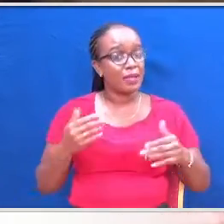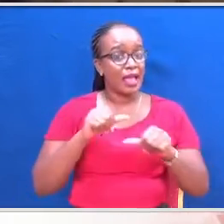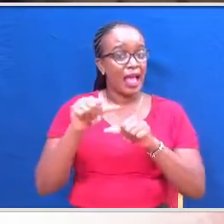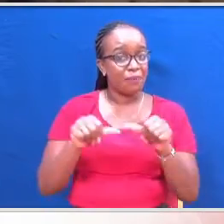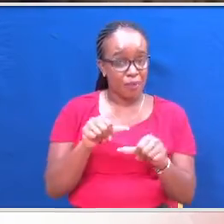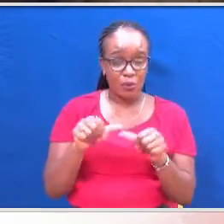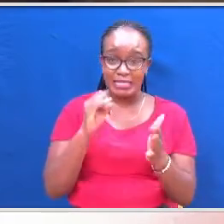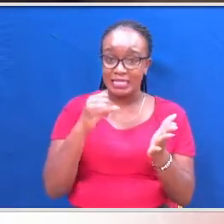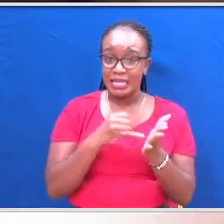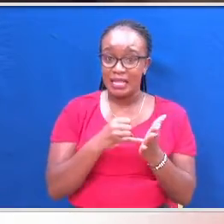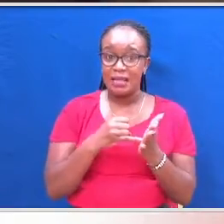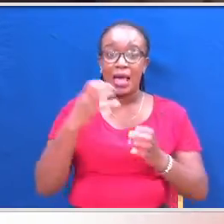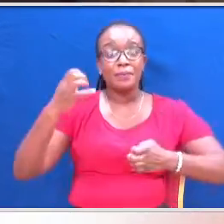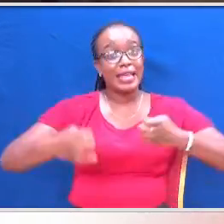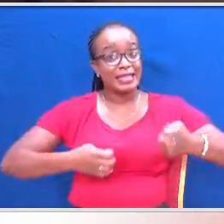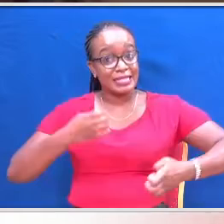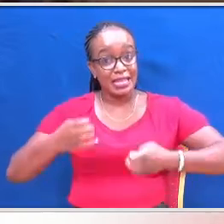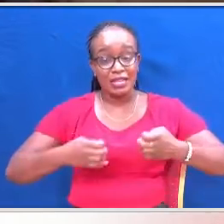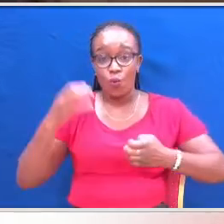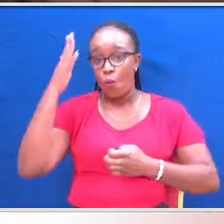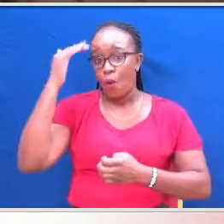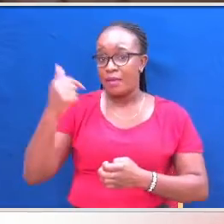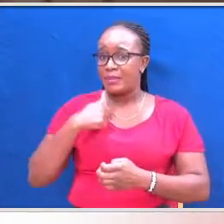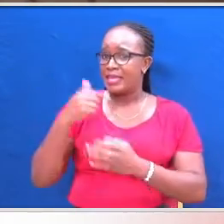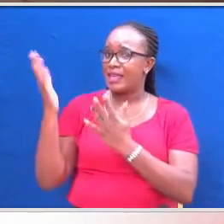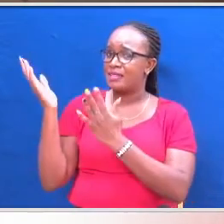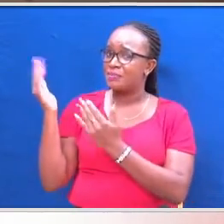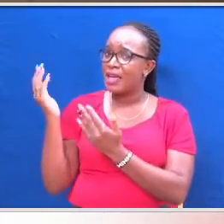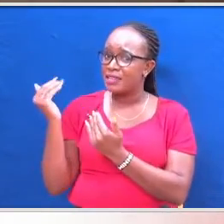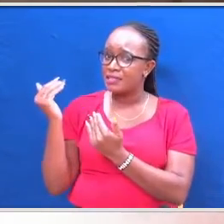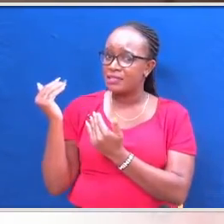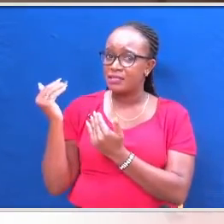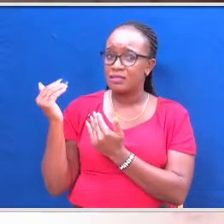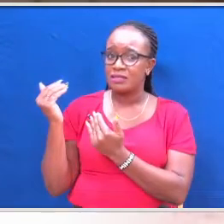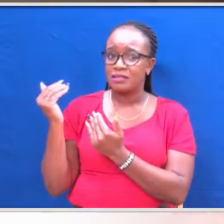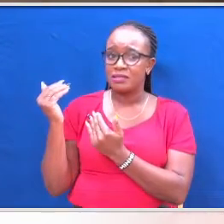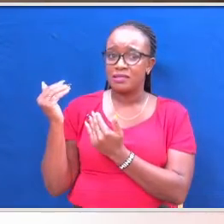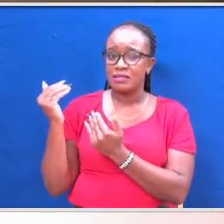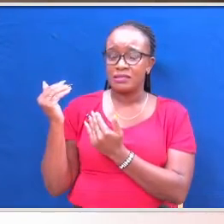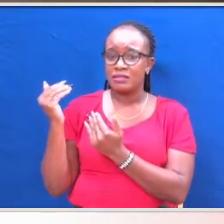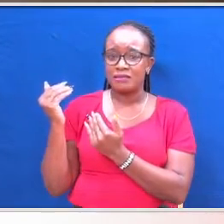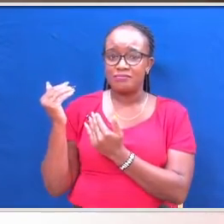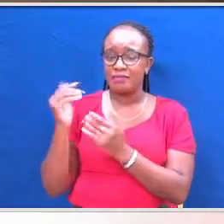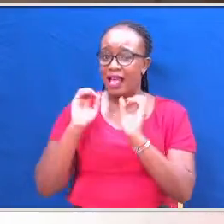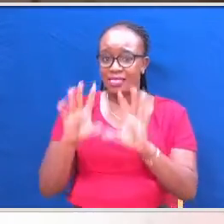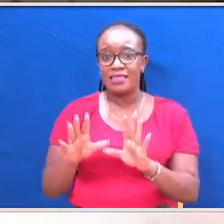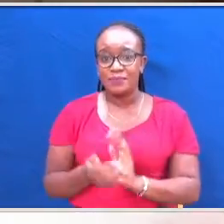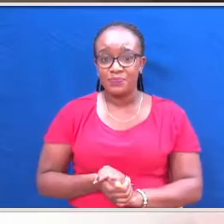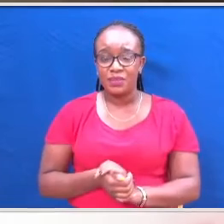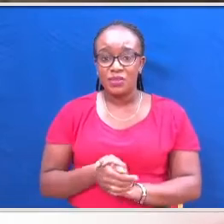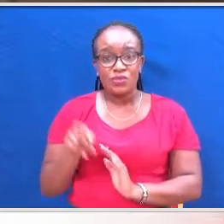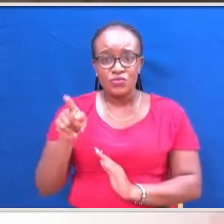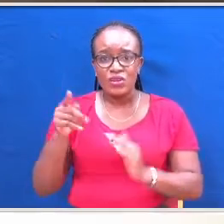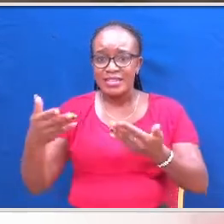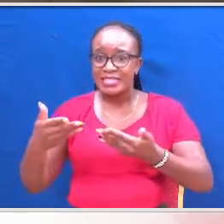and very excited about it because I didn't expect to be just caught off guard like this. Mm-hmm. How did you receive